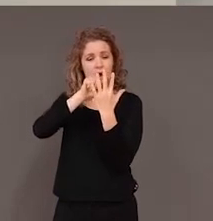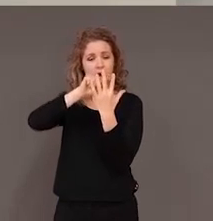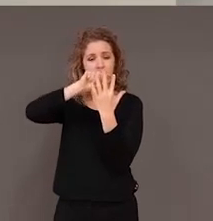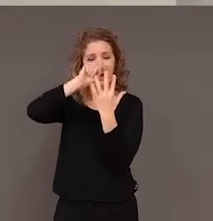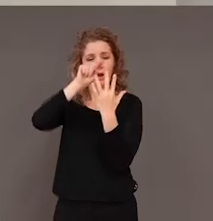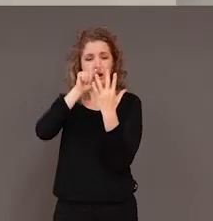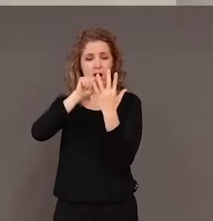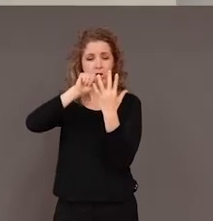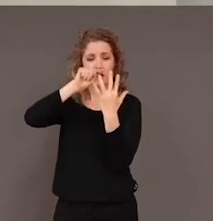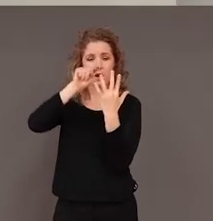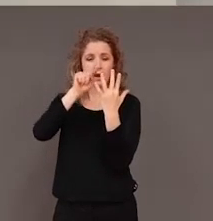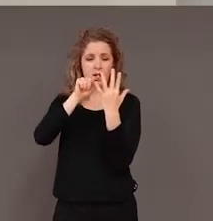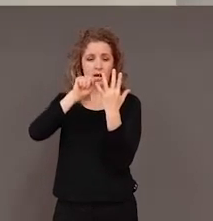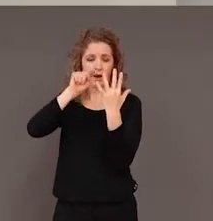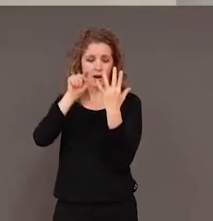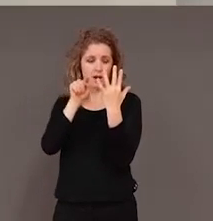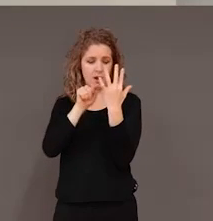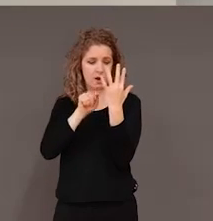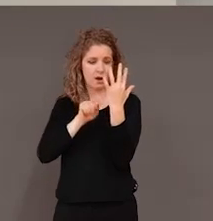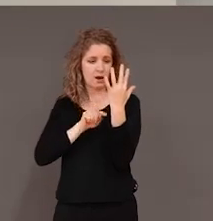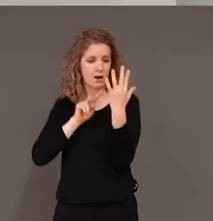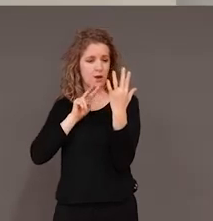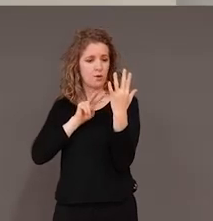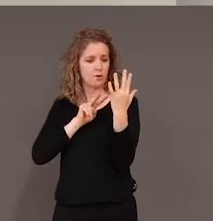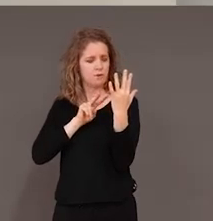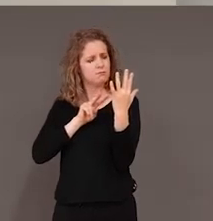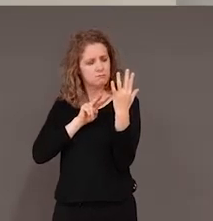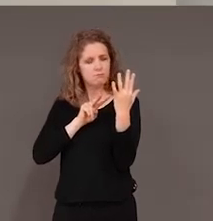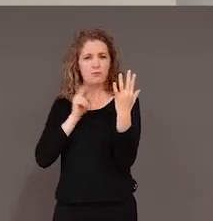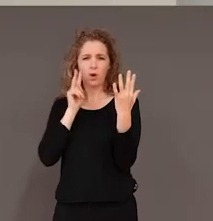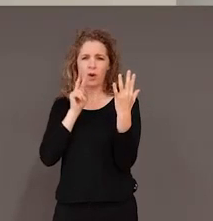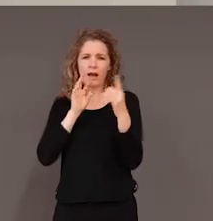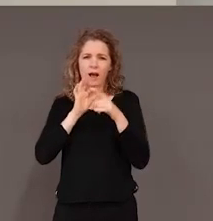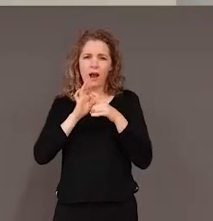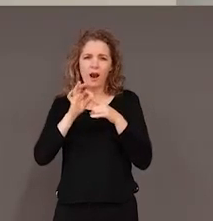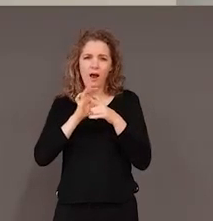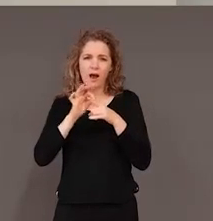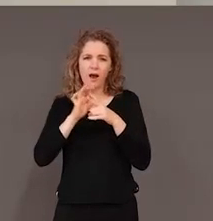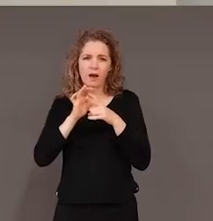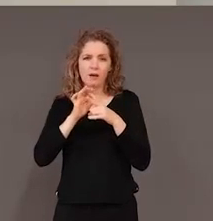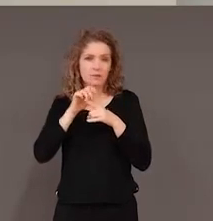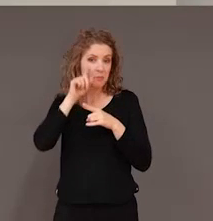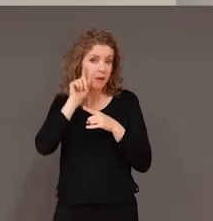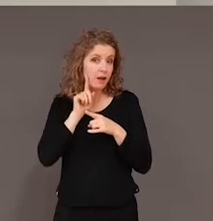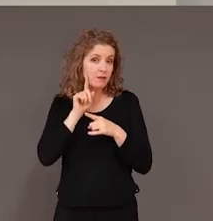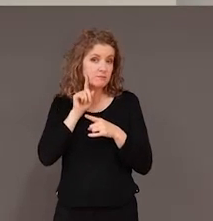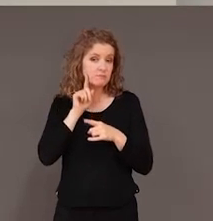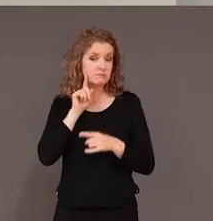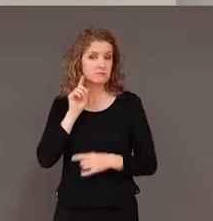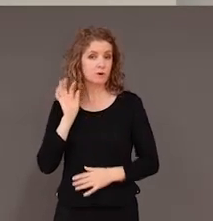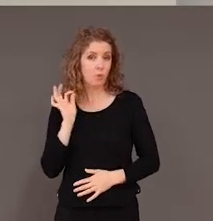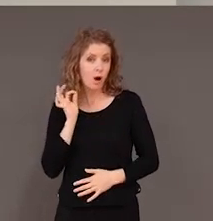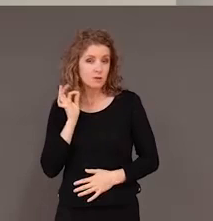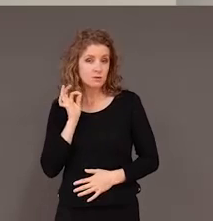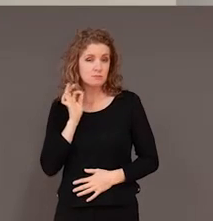tracing down to where your hand tapers into your wrist. Now notice the colour of your skin on your hand. It might be pink or